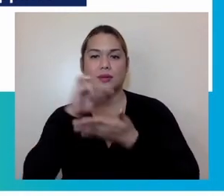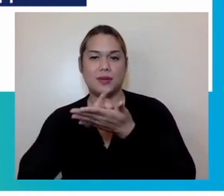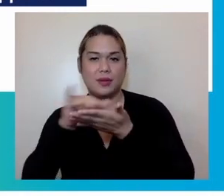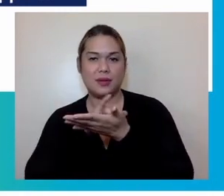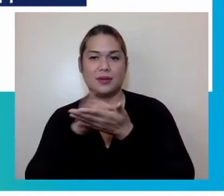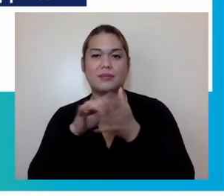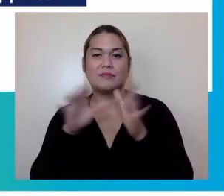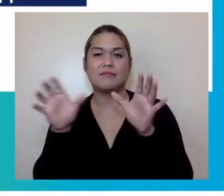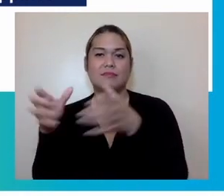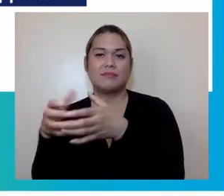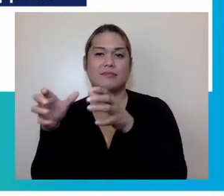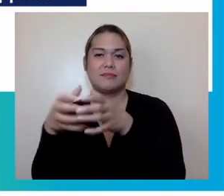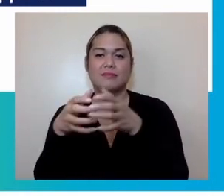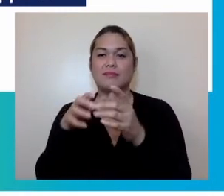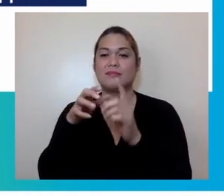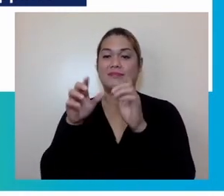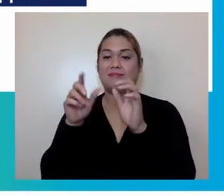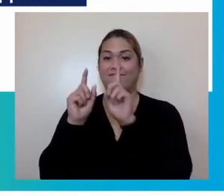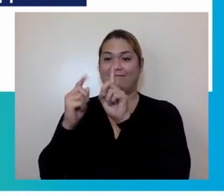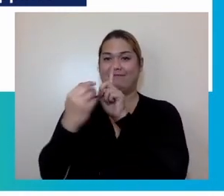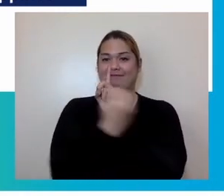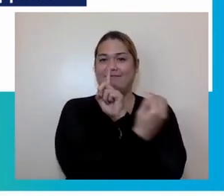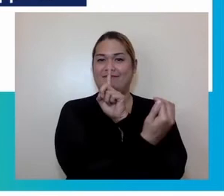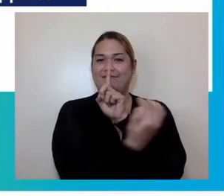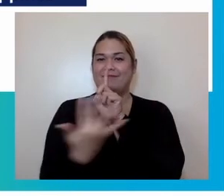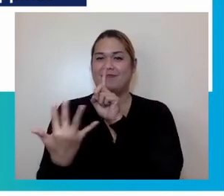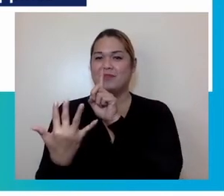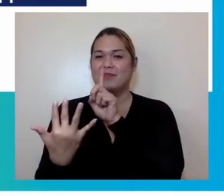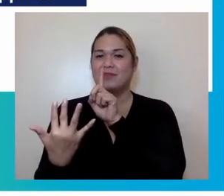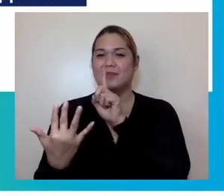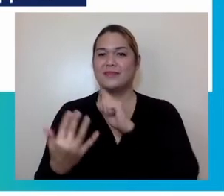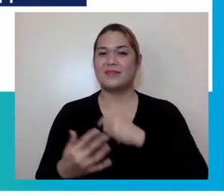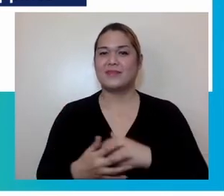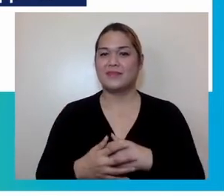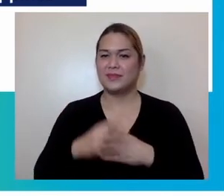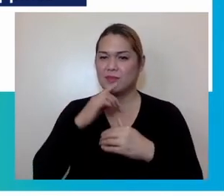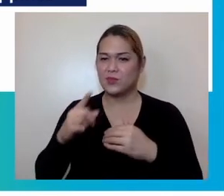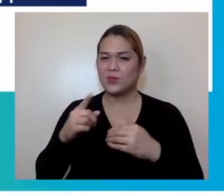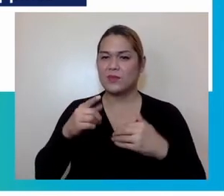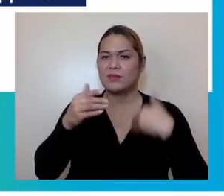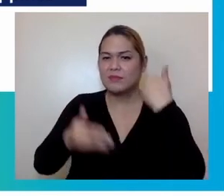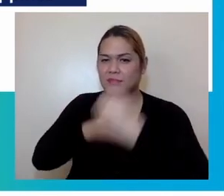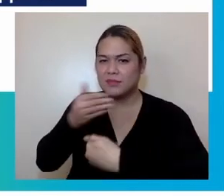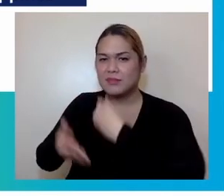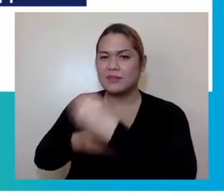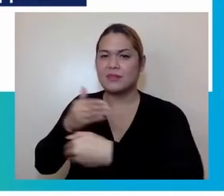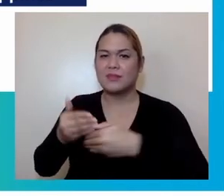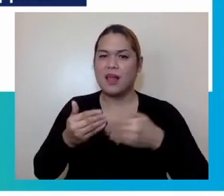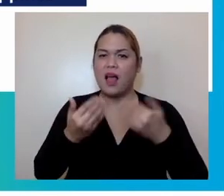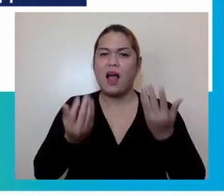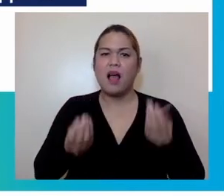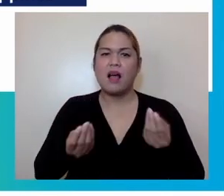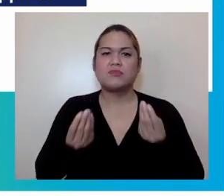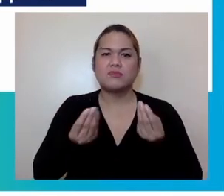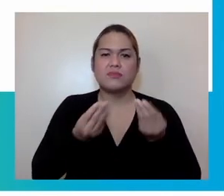on waste management and developing new waste treatment technologies. Please go ahead.